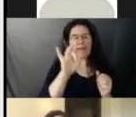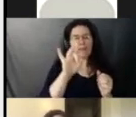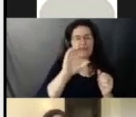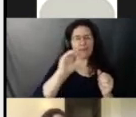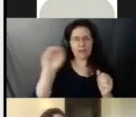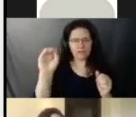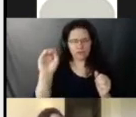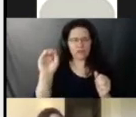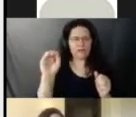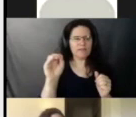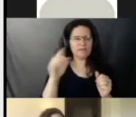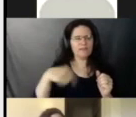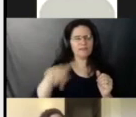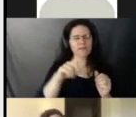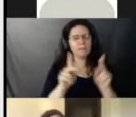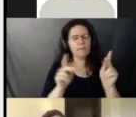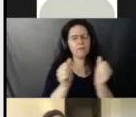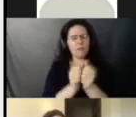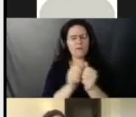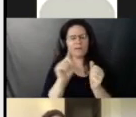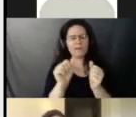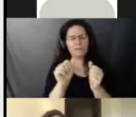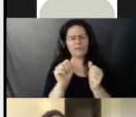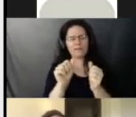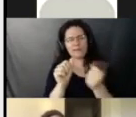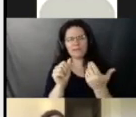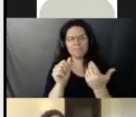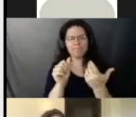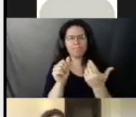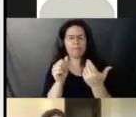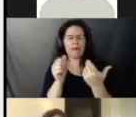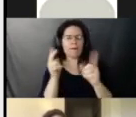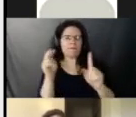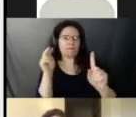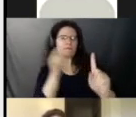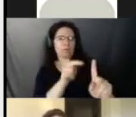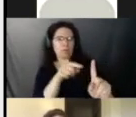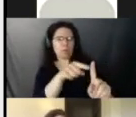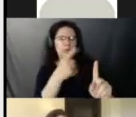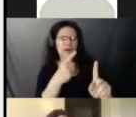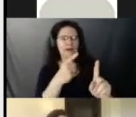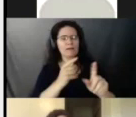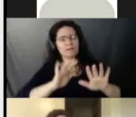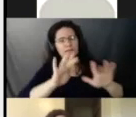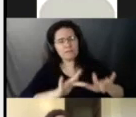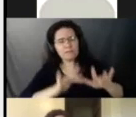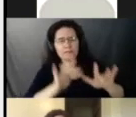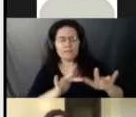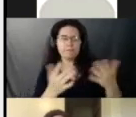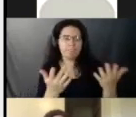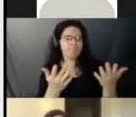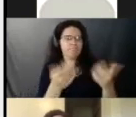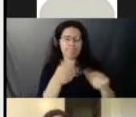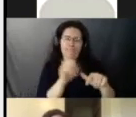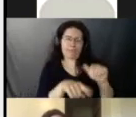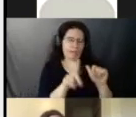disabilities was that people with disabilities were considered tragic, pitiful individuals, unfit